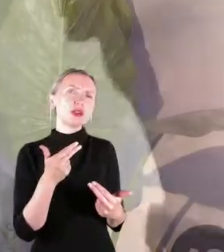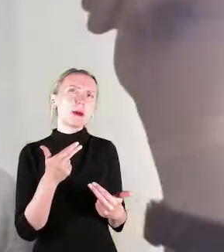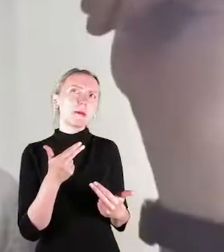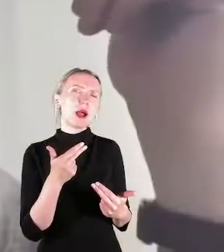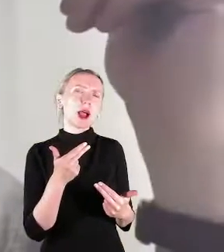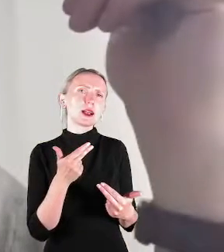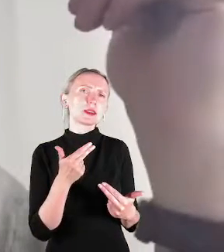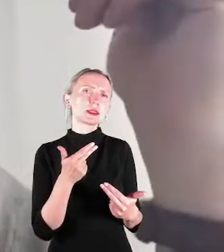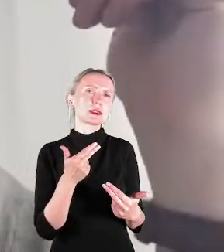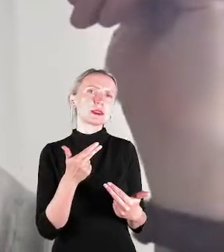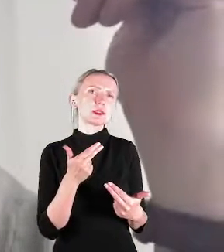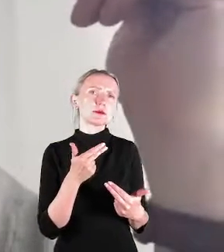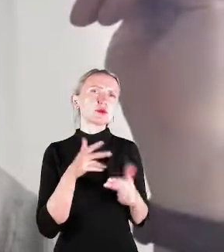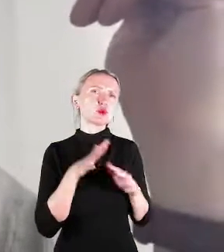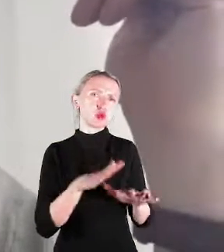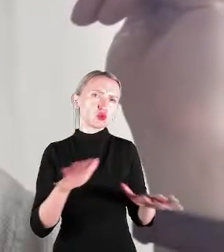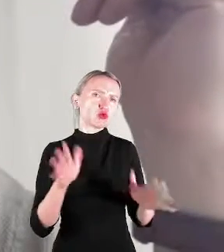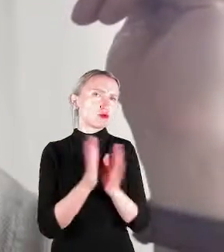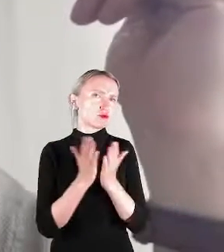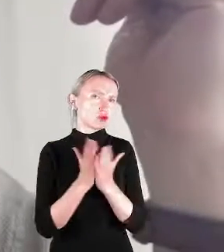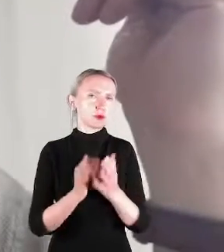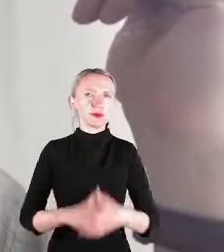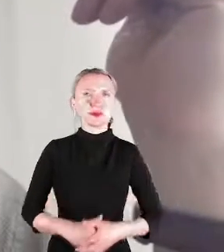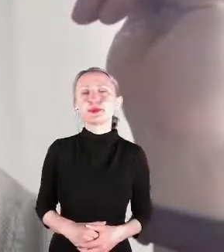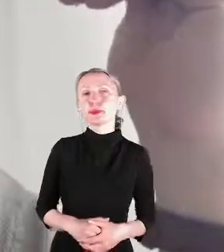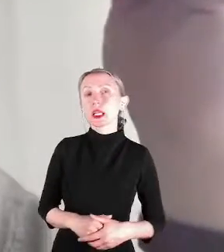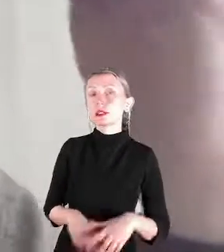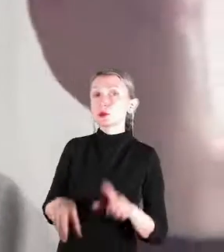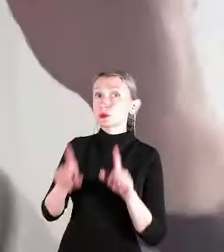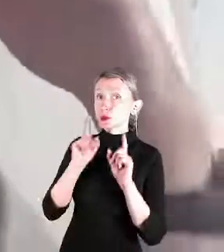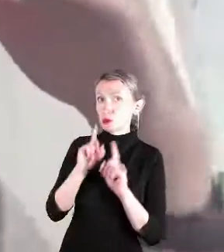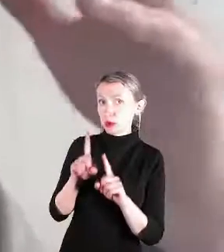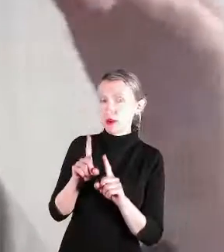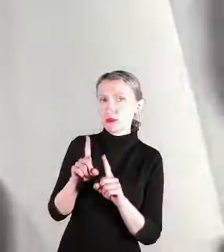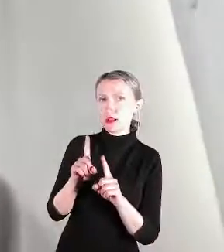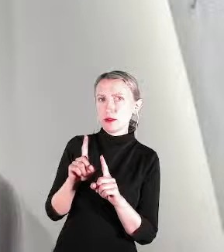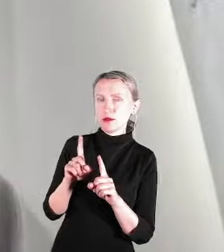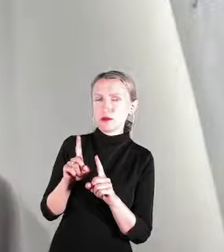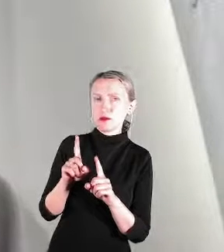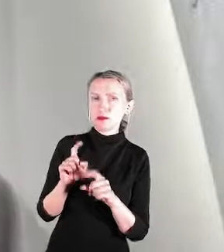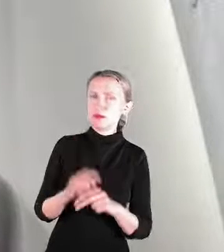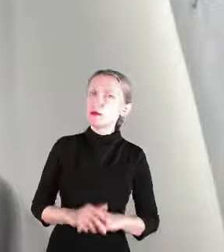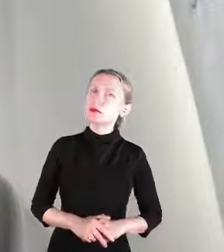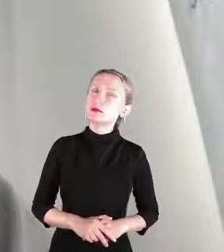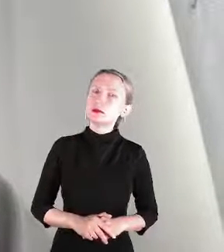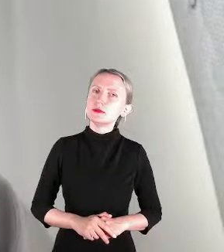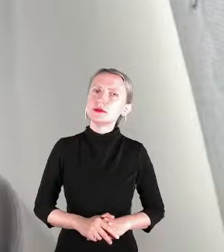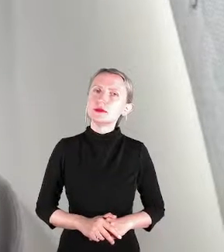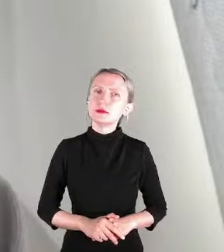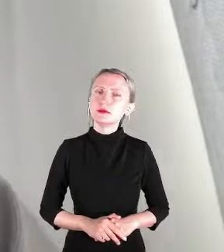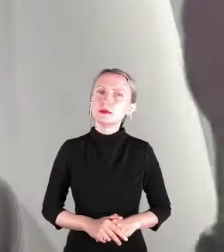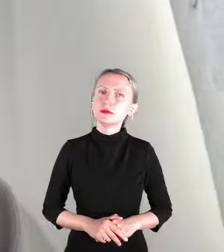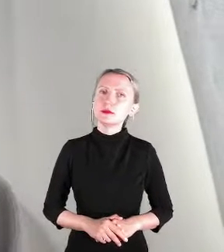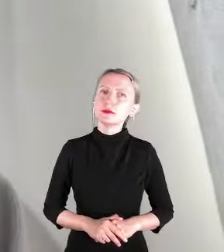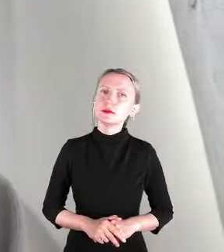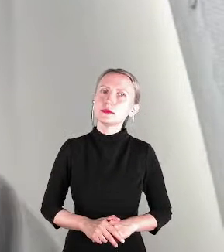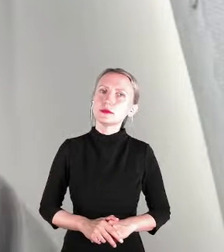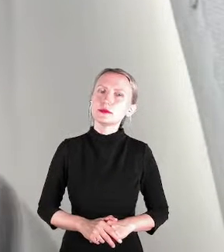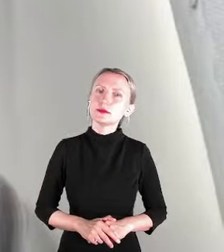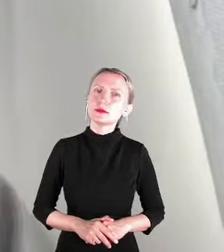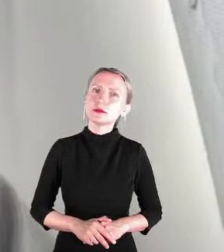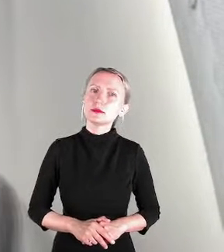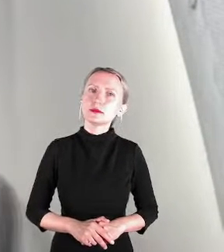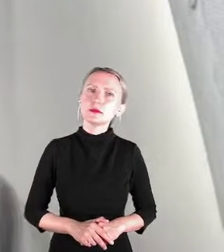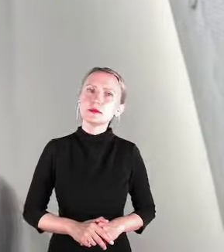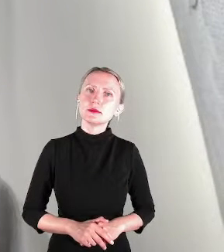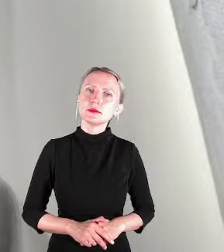true. That's true because you don't. I mean, okay, they are not building